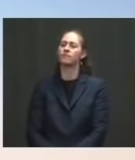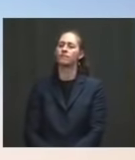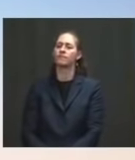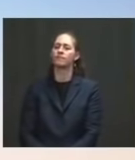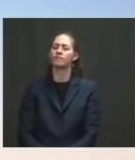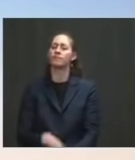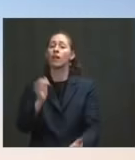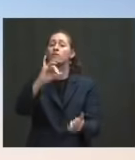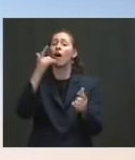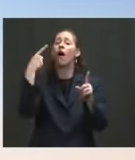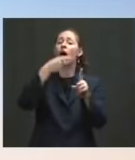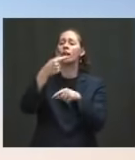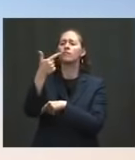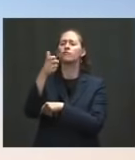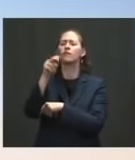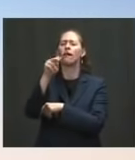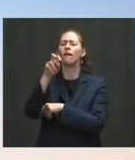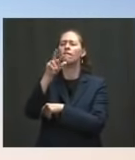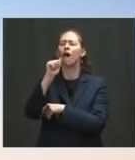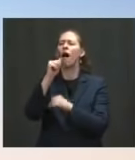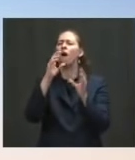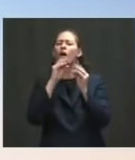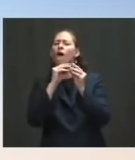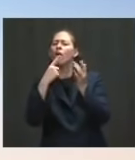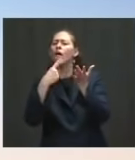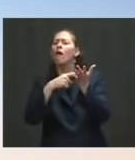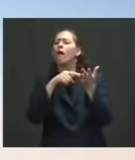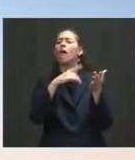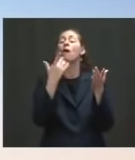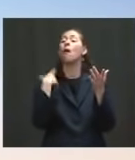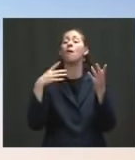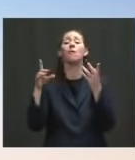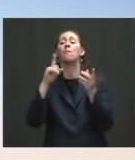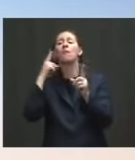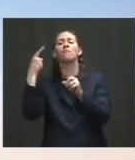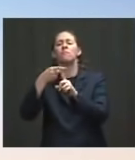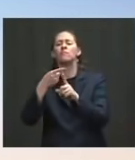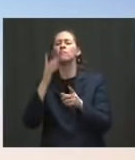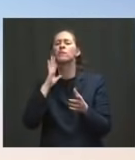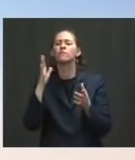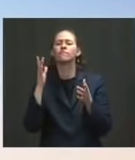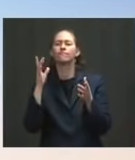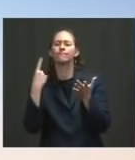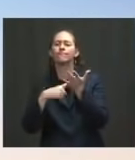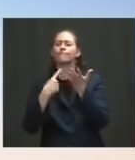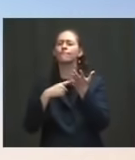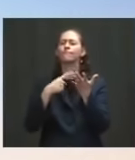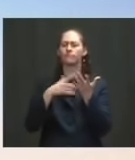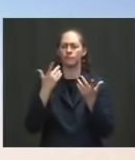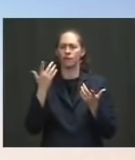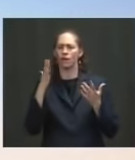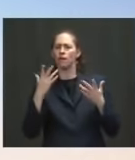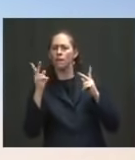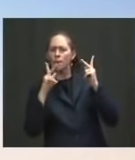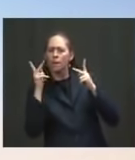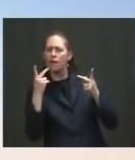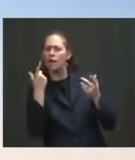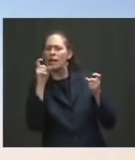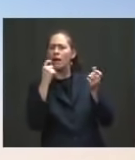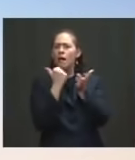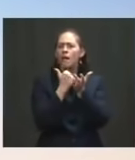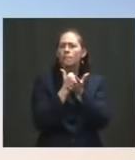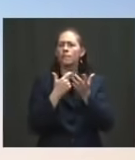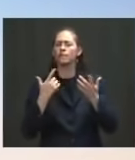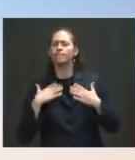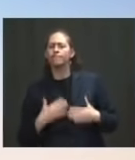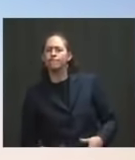extend access for humanitarian corridors, providing assistance, humanitarian assistance to people in Syria. That's something that is pivotal